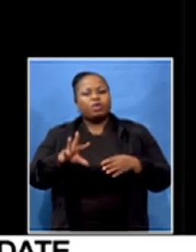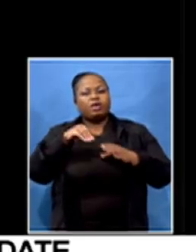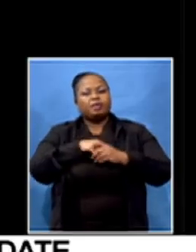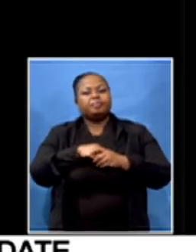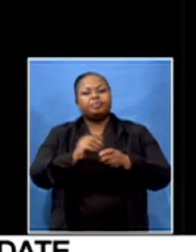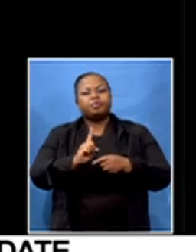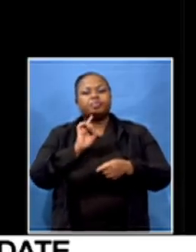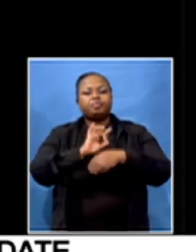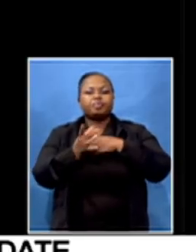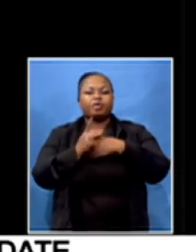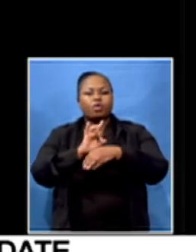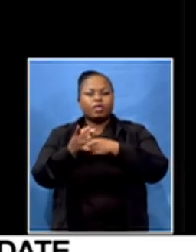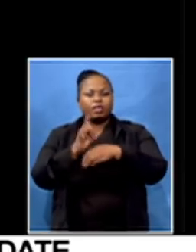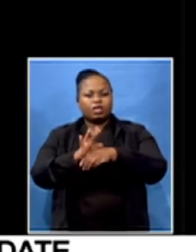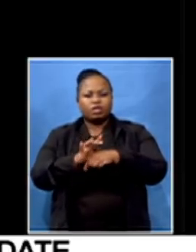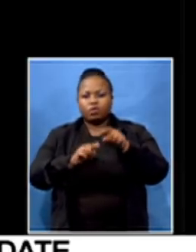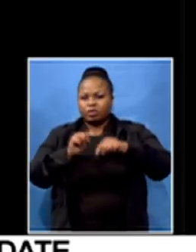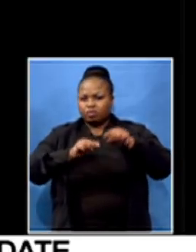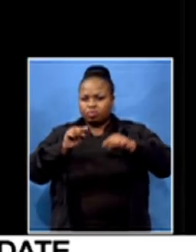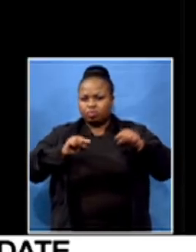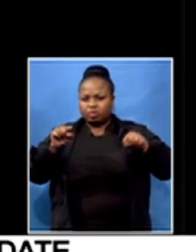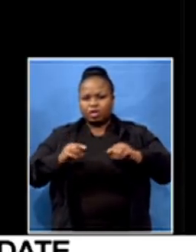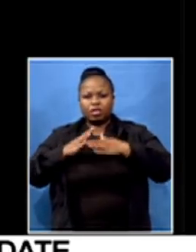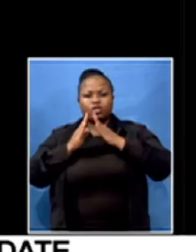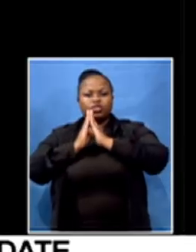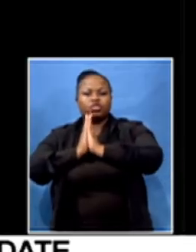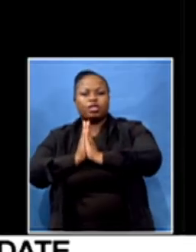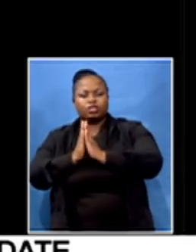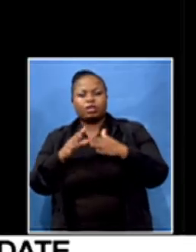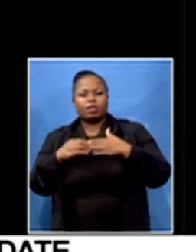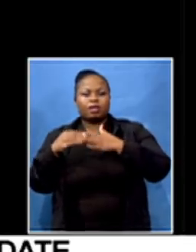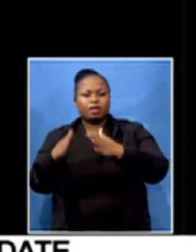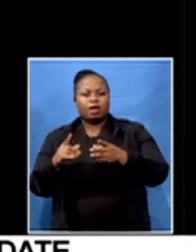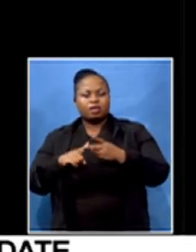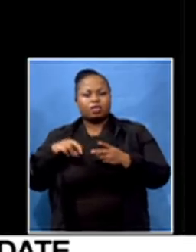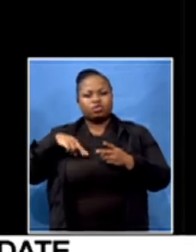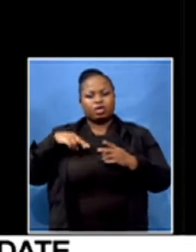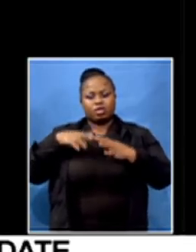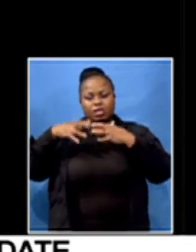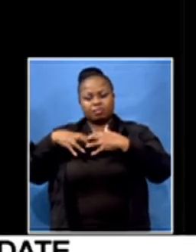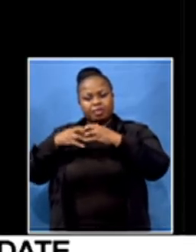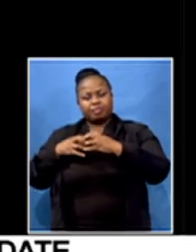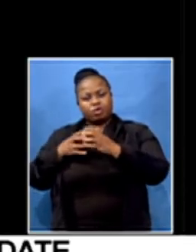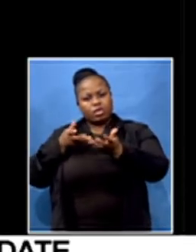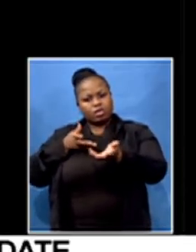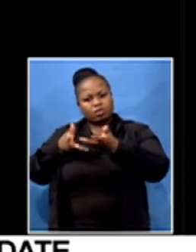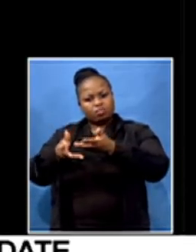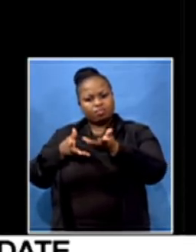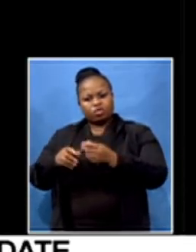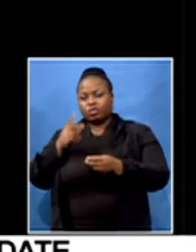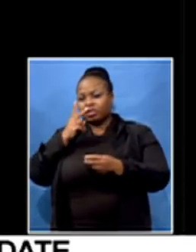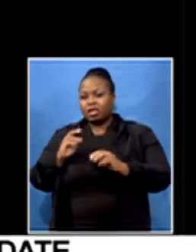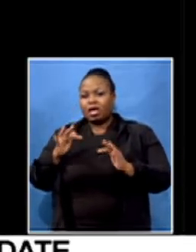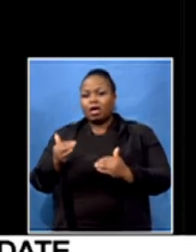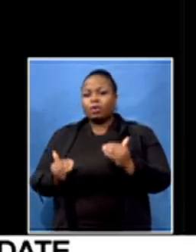consultation with various leaders of the church and the religious formations to look at how we can manage the issue of